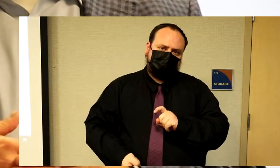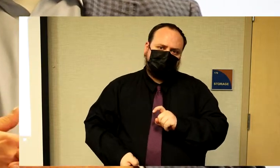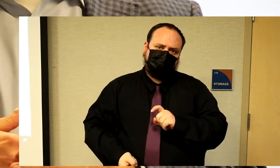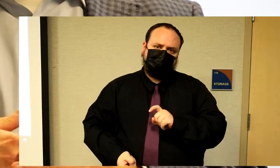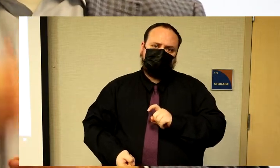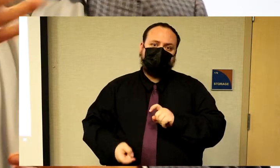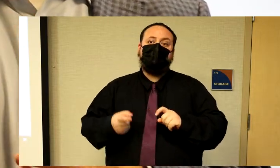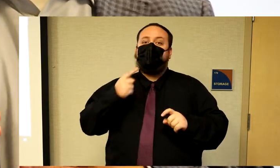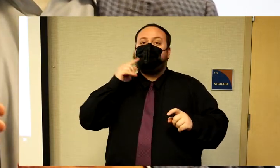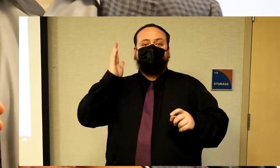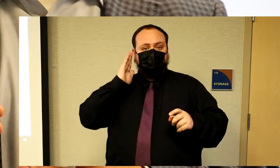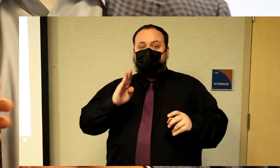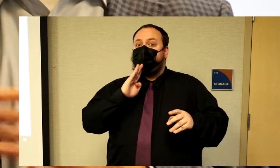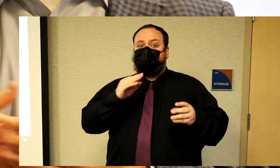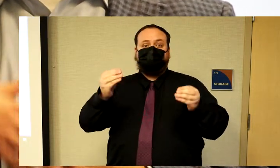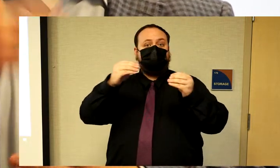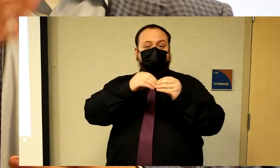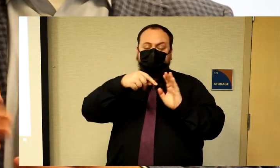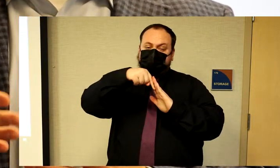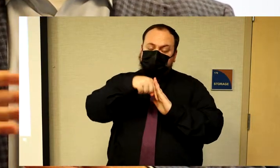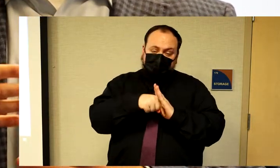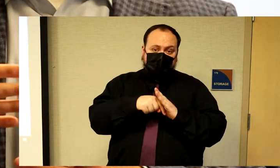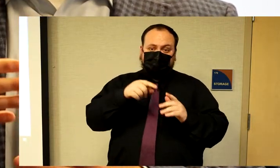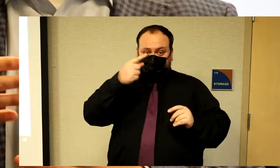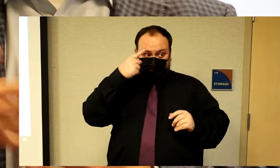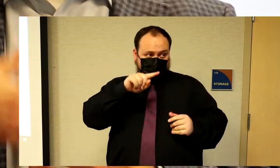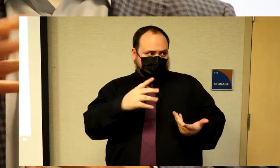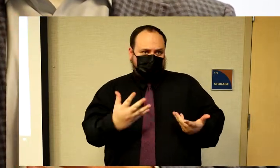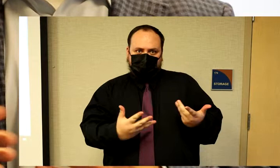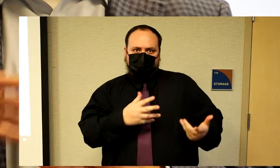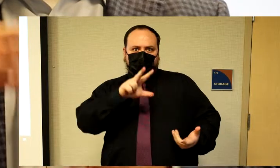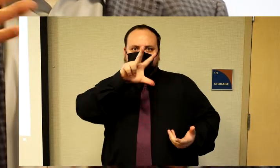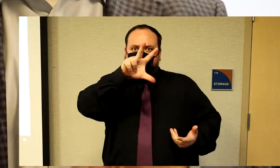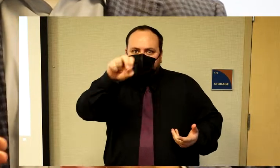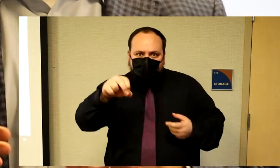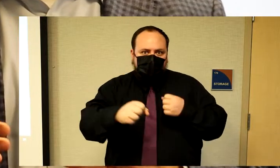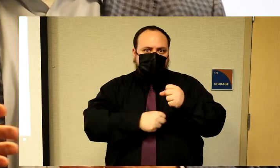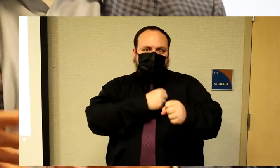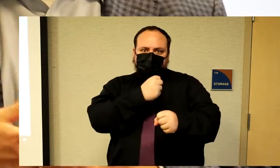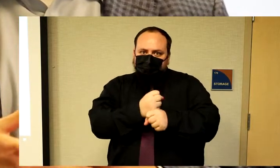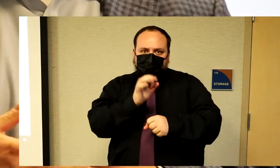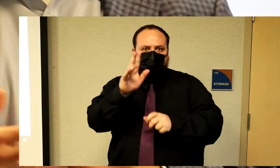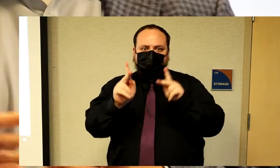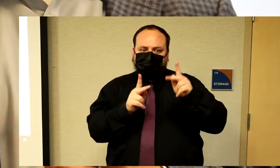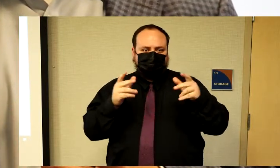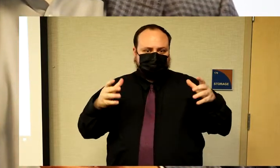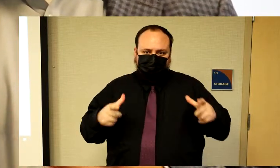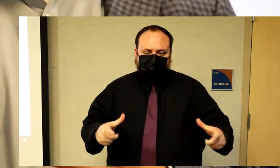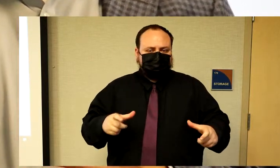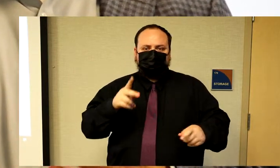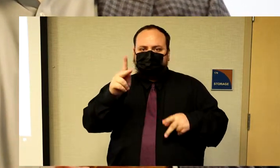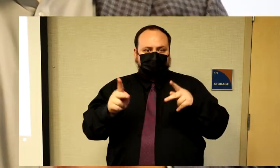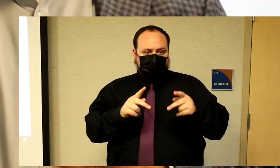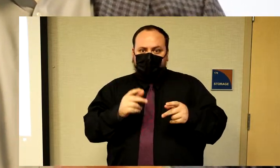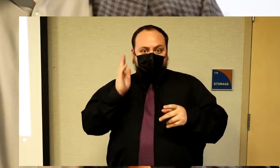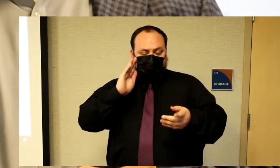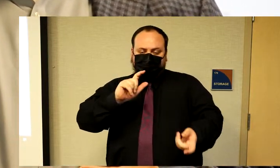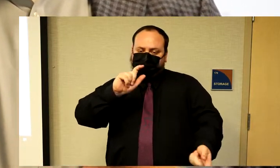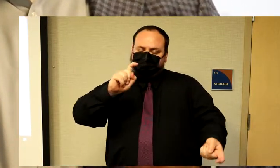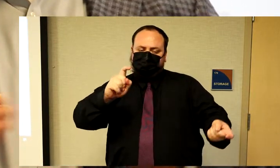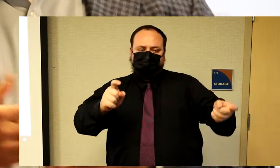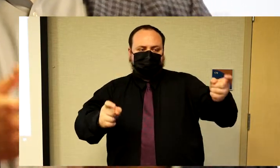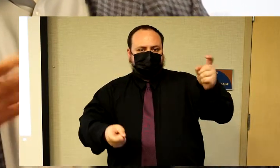it's going to be even more pronounced because you're having 30 years worth of population shift all at once here. And so there will be